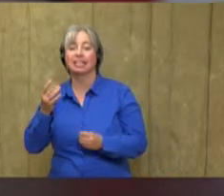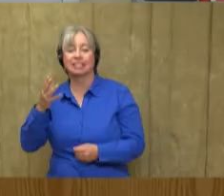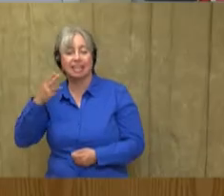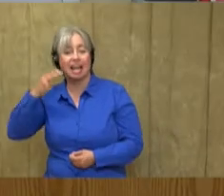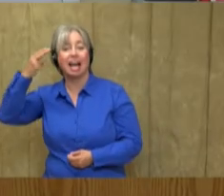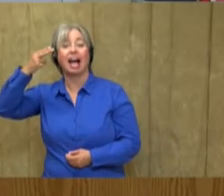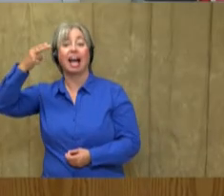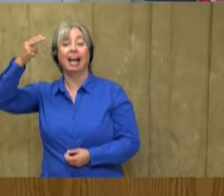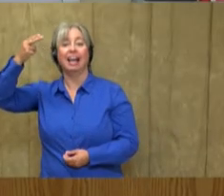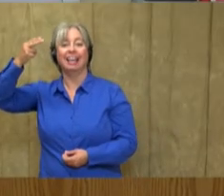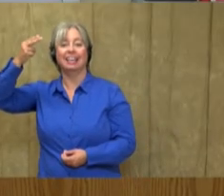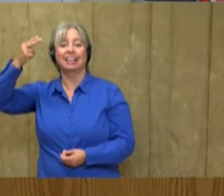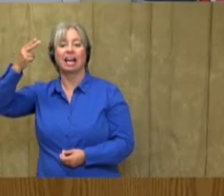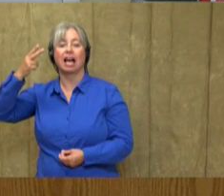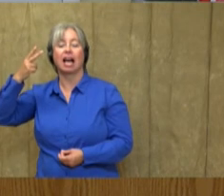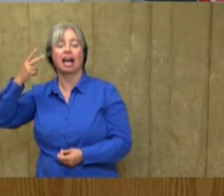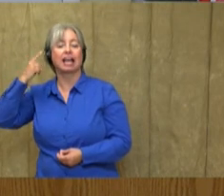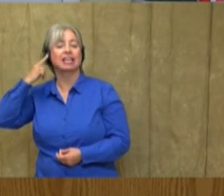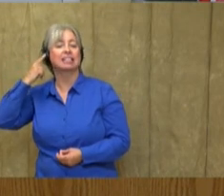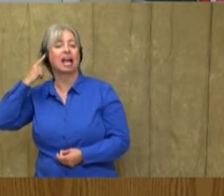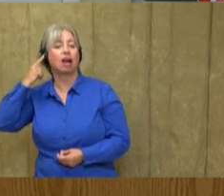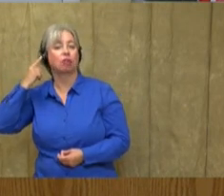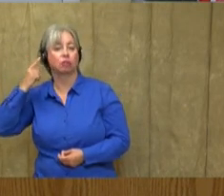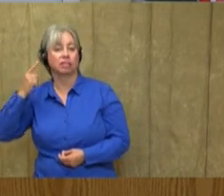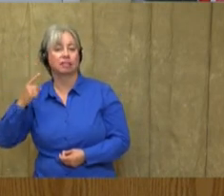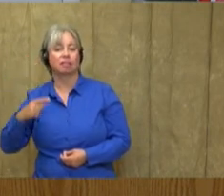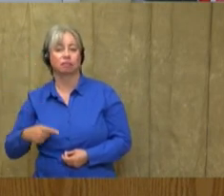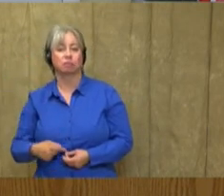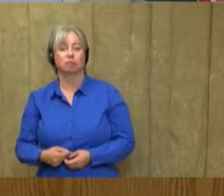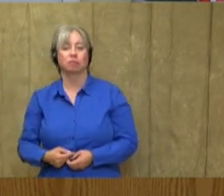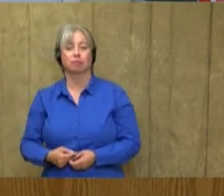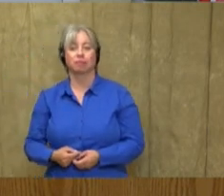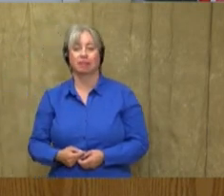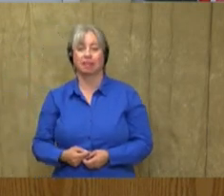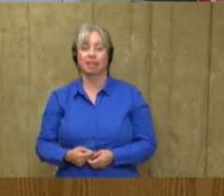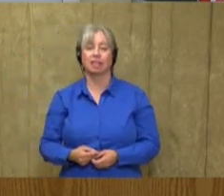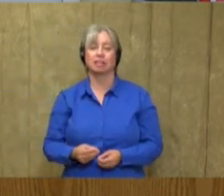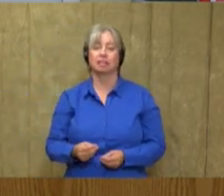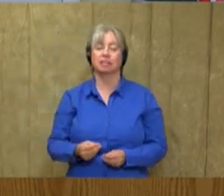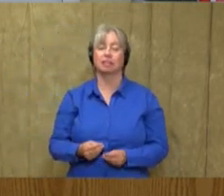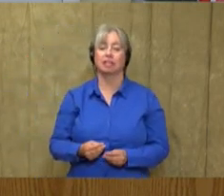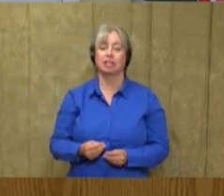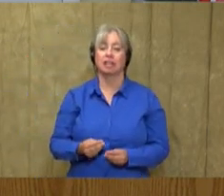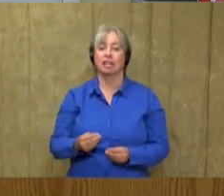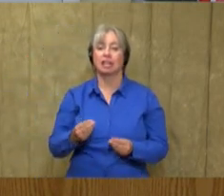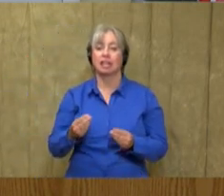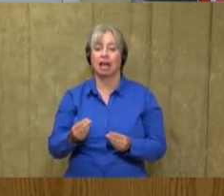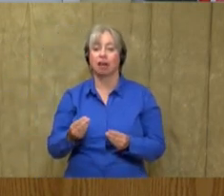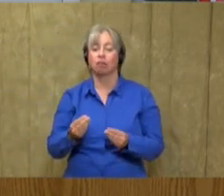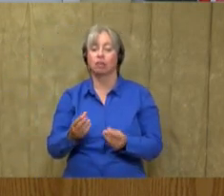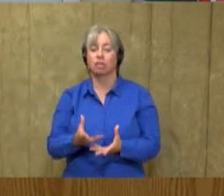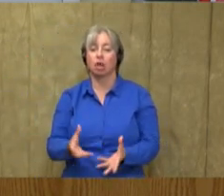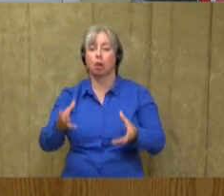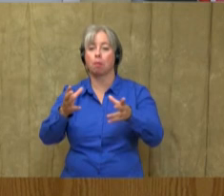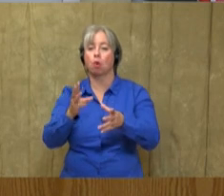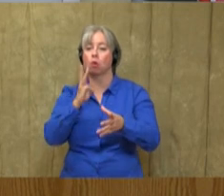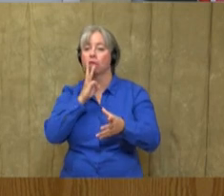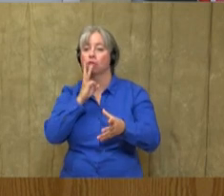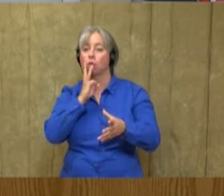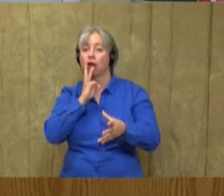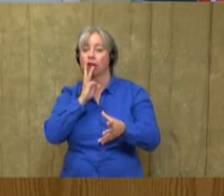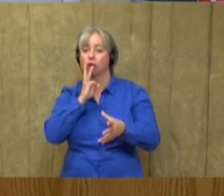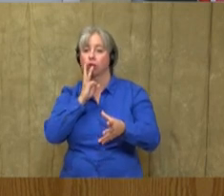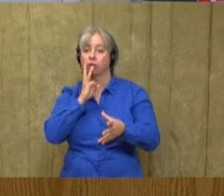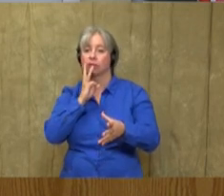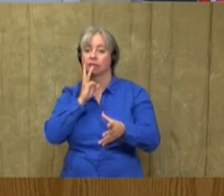it actually has a very high pitch to it. But this is more fun if you can see it. So I've got a bowl of water, and